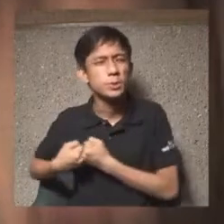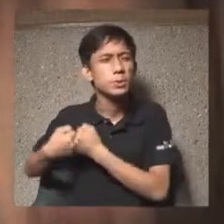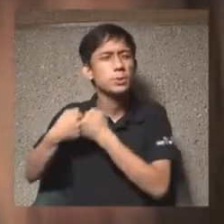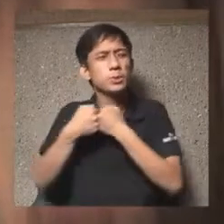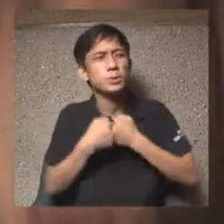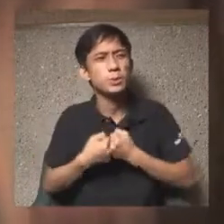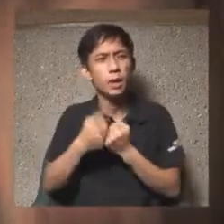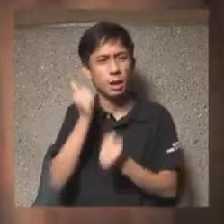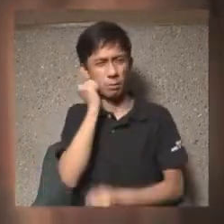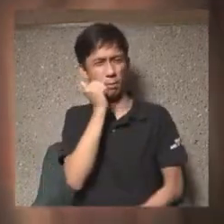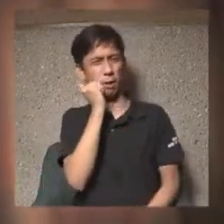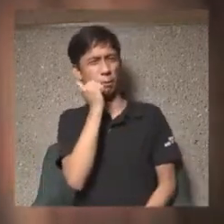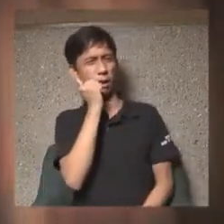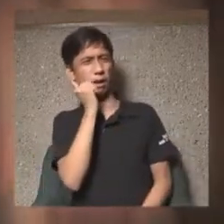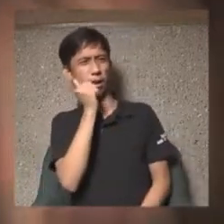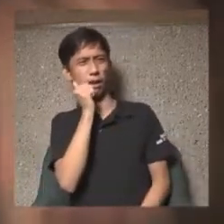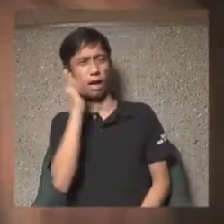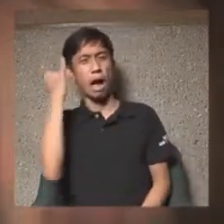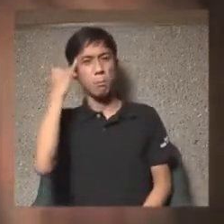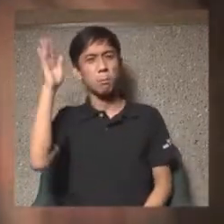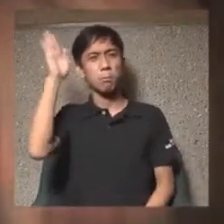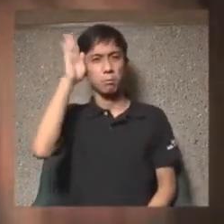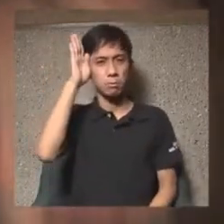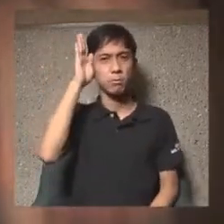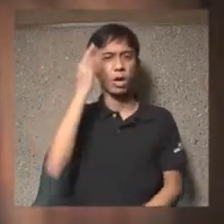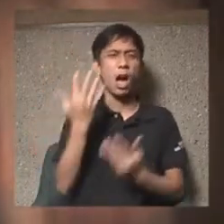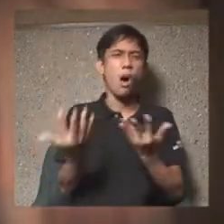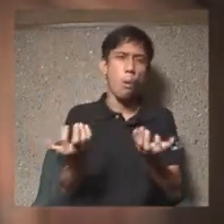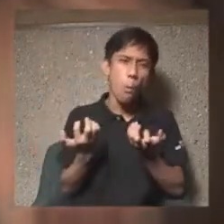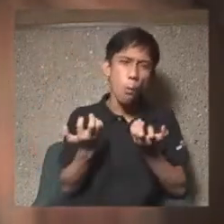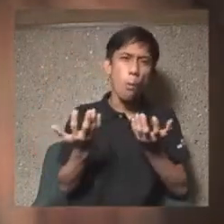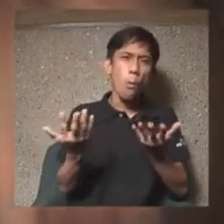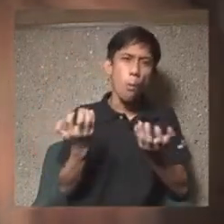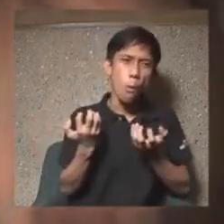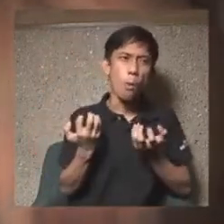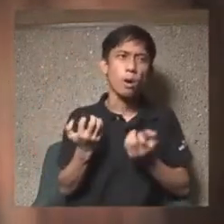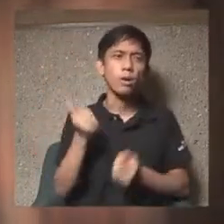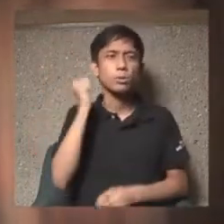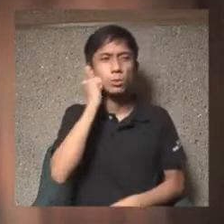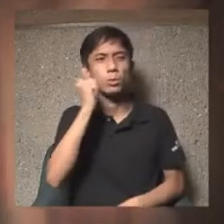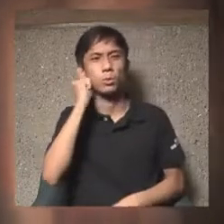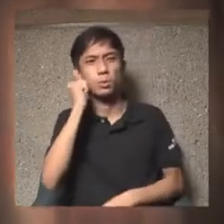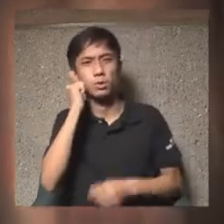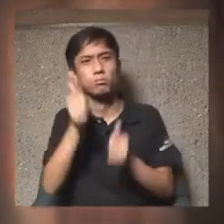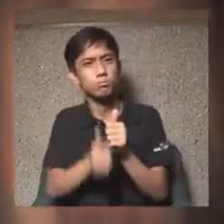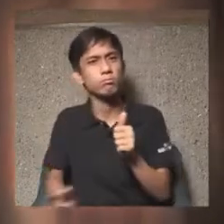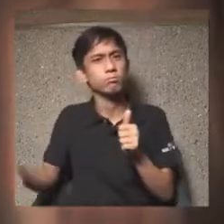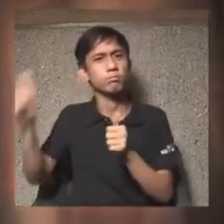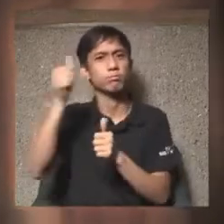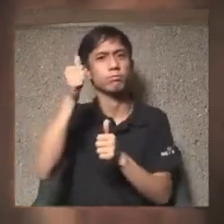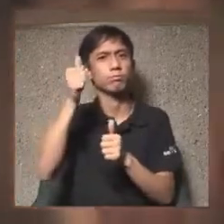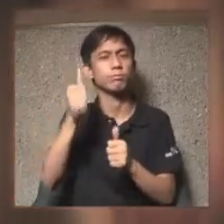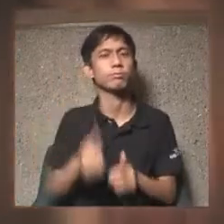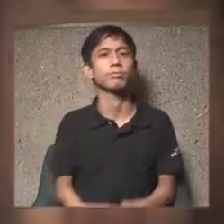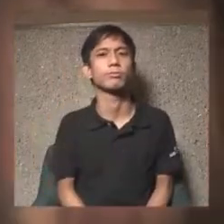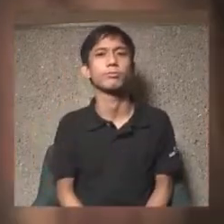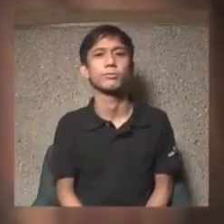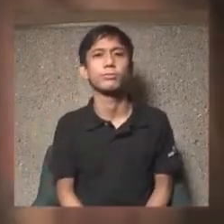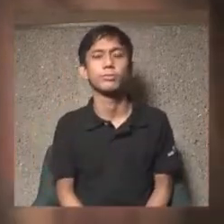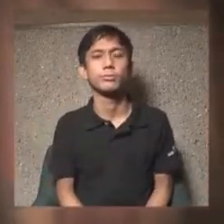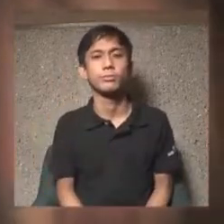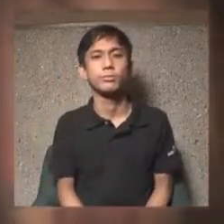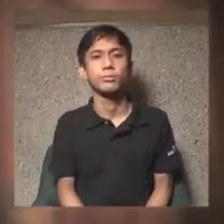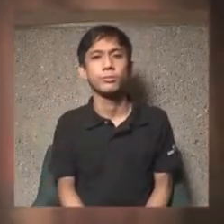first. He wrestled for the birthright, for a bowl of beans. There's a trickery